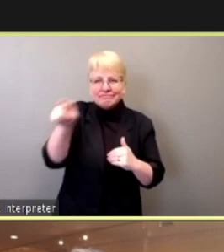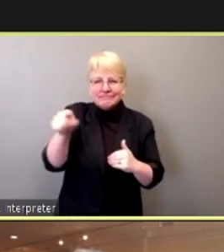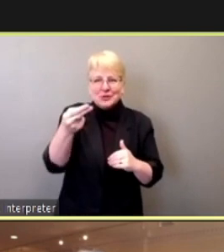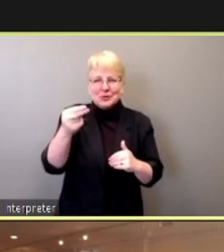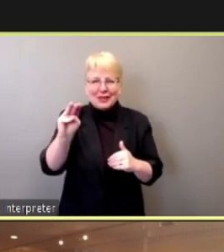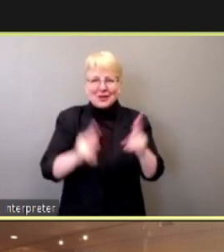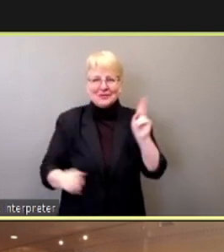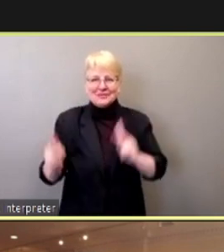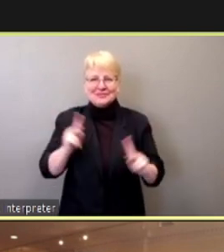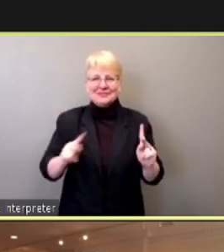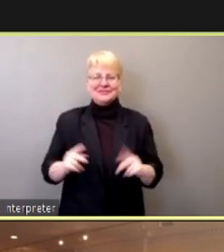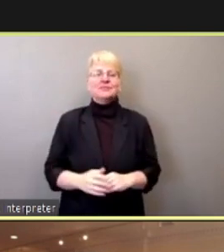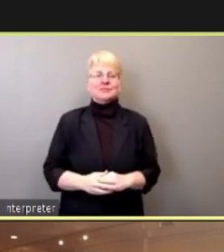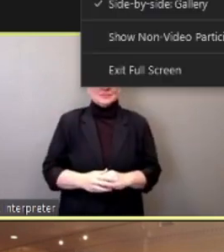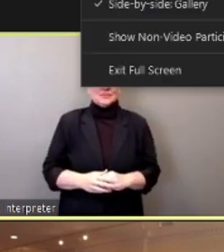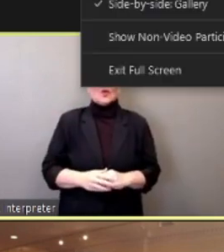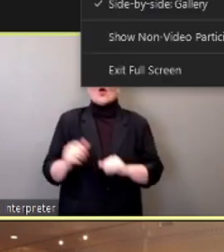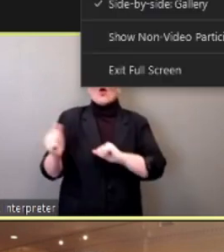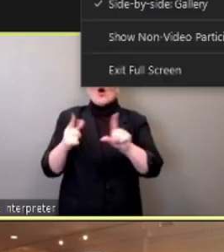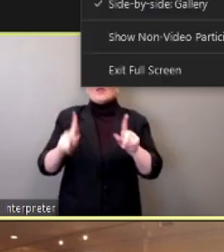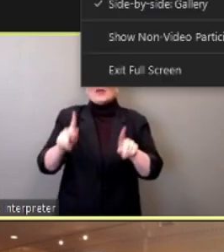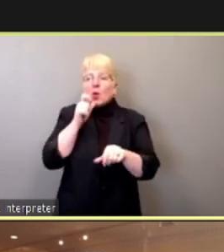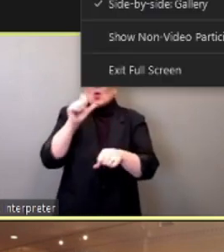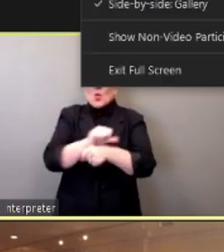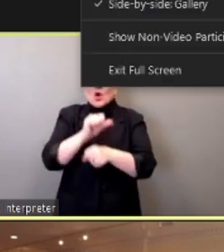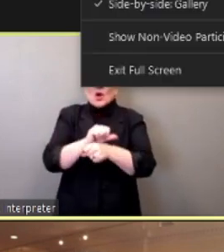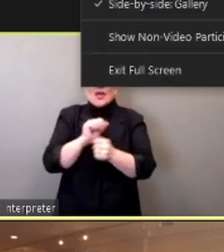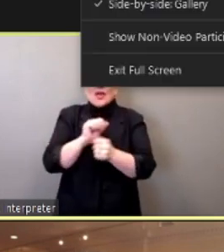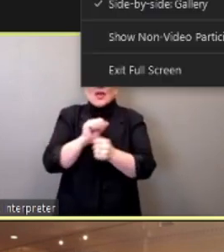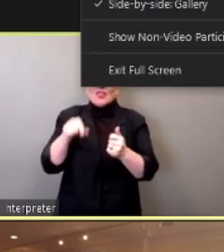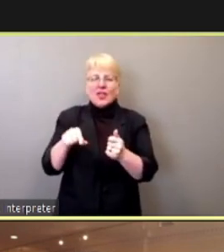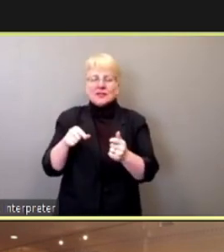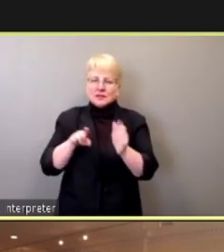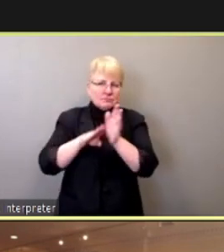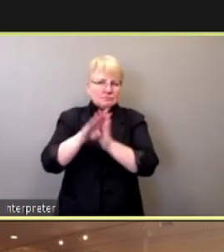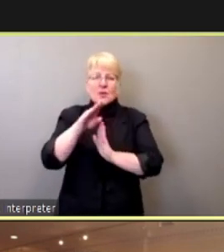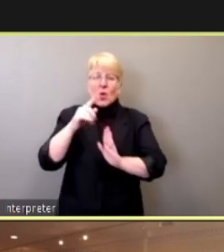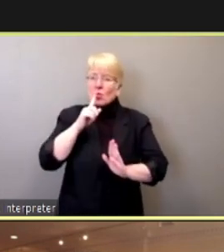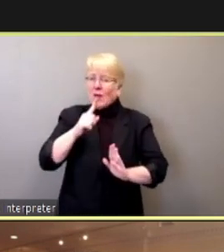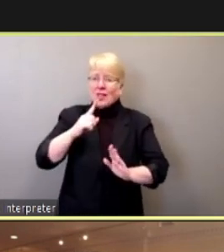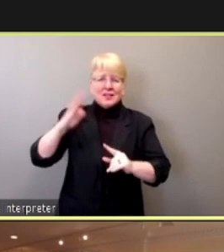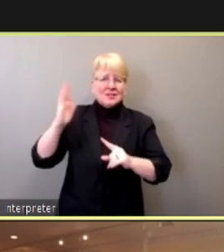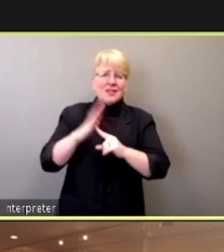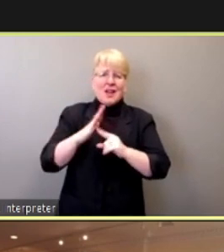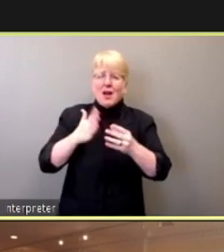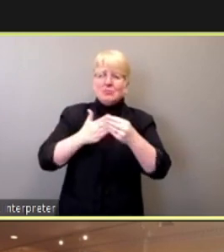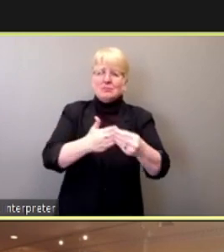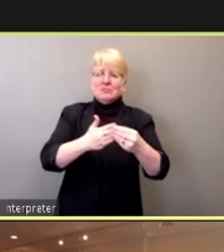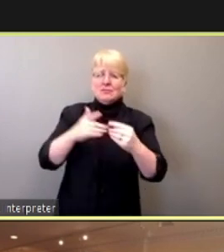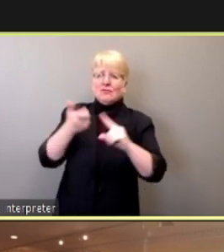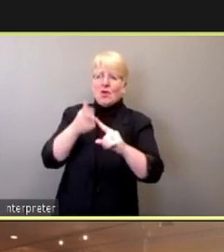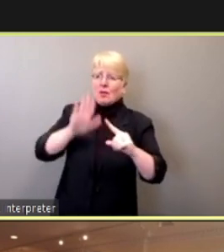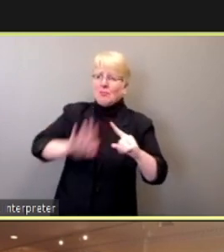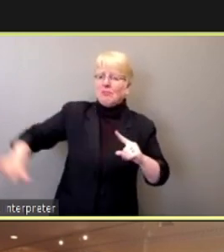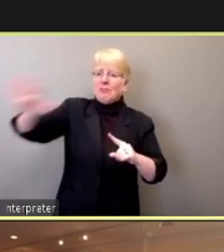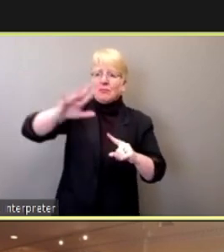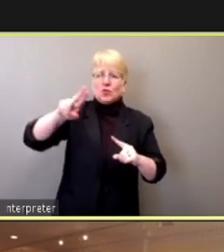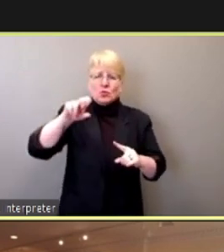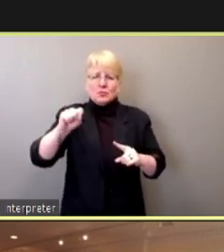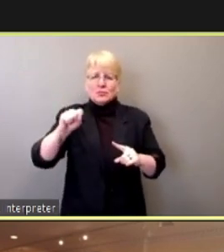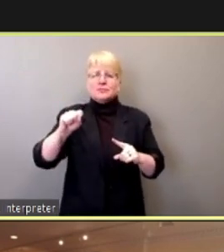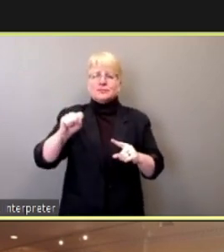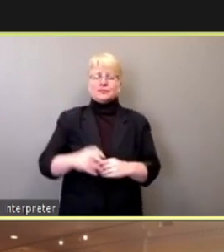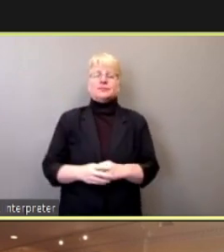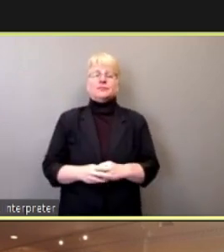everybody working on this vaccine effort. We truly are leading the country, and the progress has been amazing. I wanted to